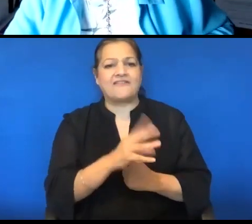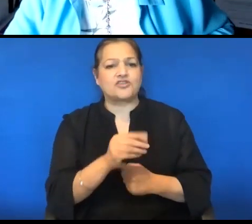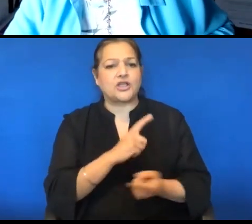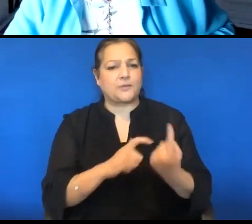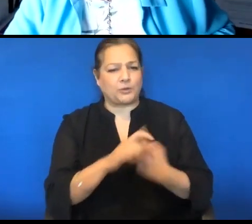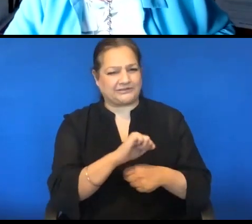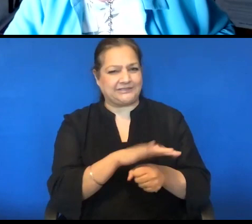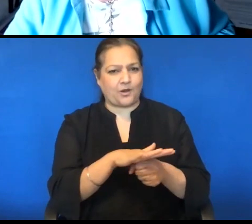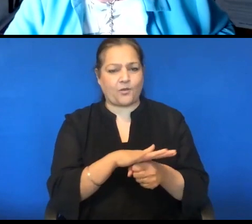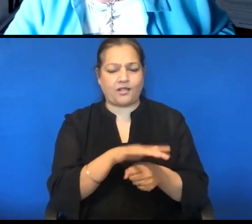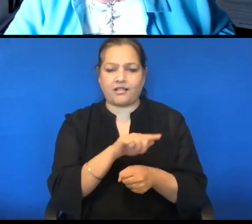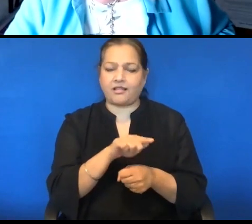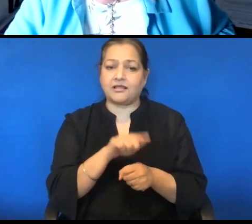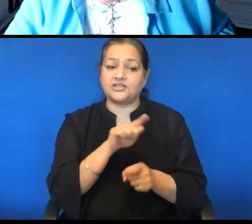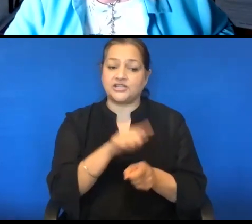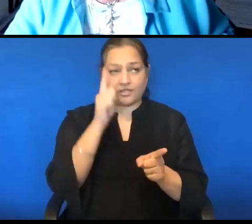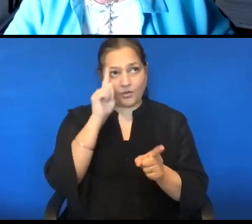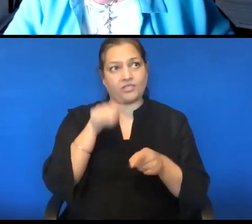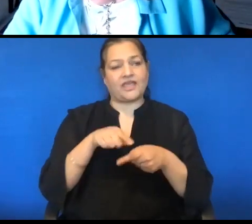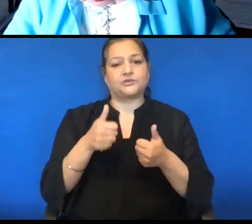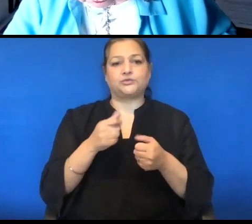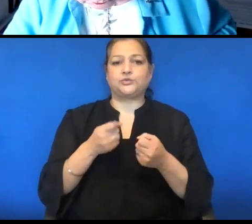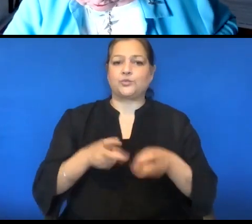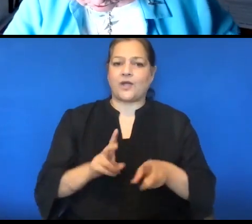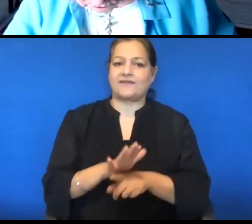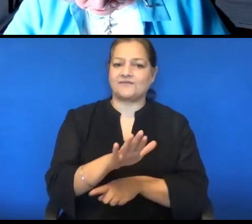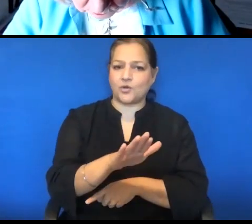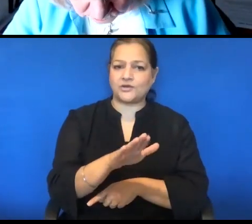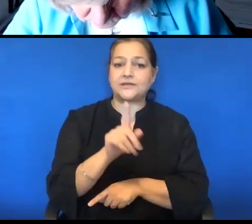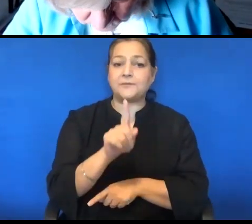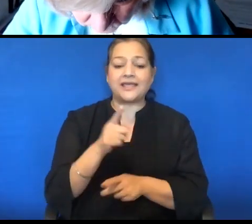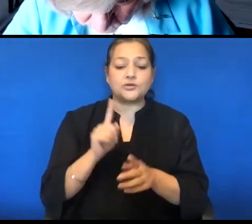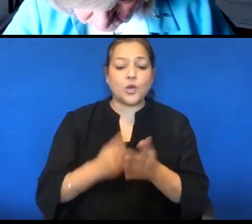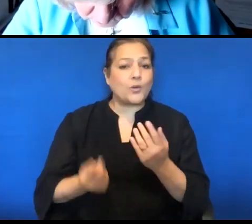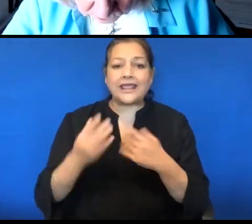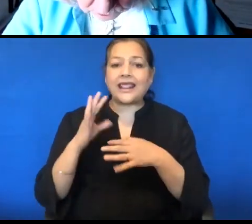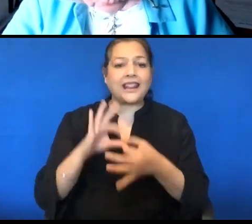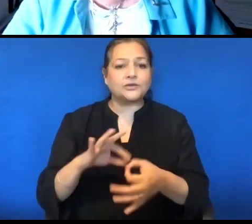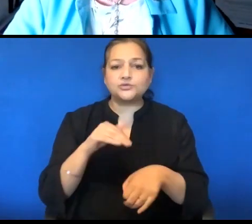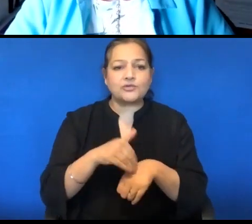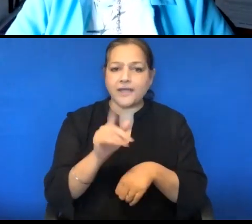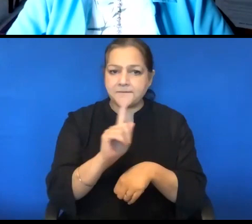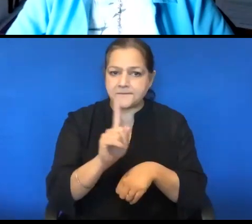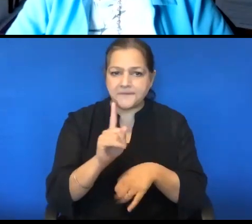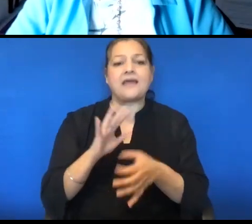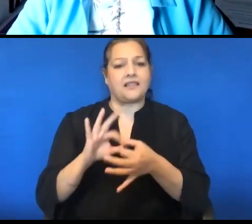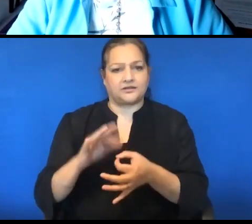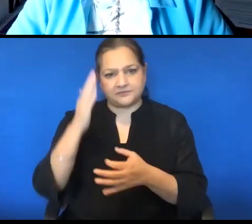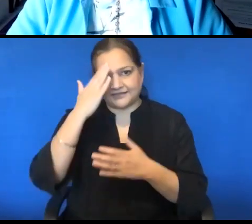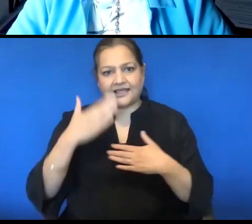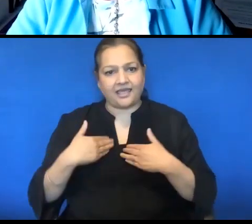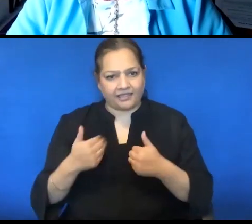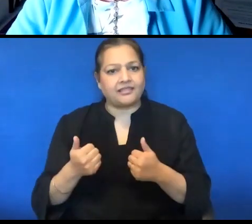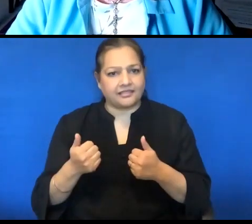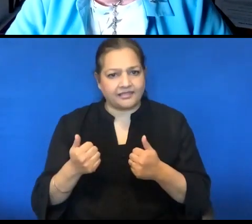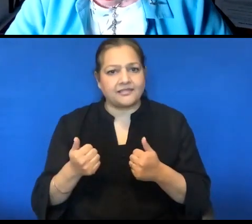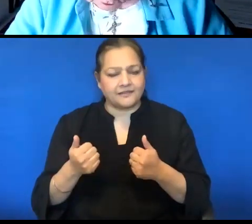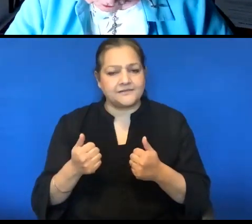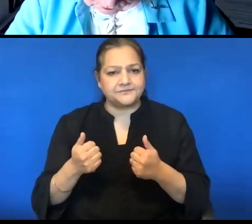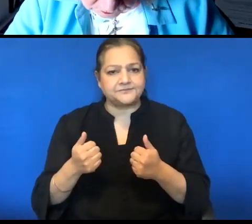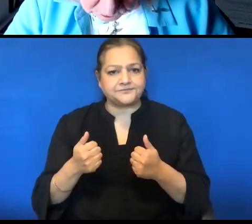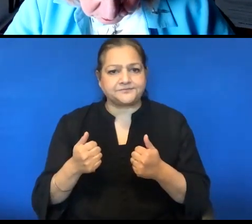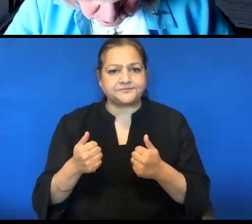as the way forward. But it's not just about crime, let's face it. It's about things like mental health. You know, you need to make sure